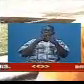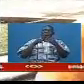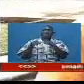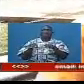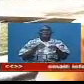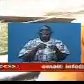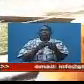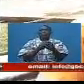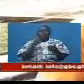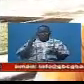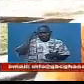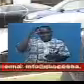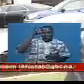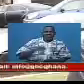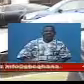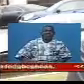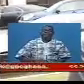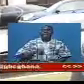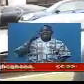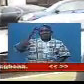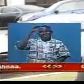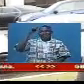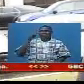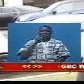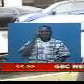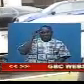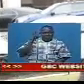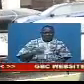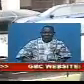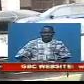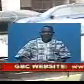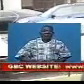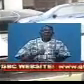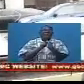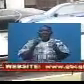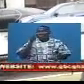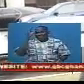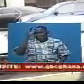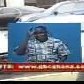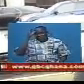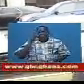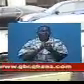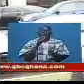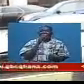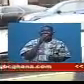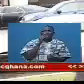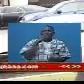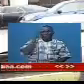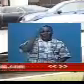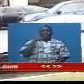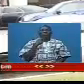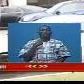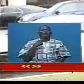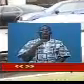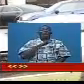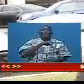before a man would even reason. Men are not men. You know, without mothers, who are we? We all